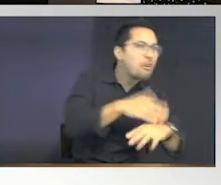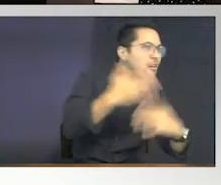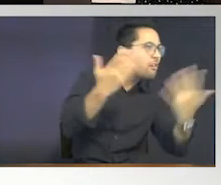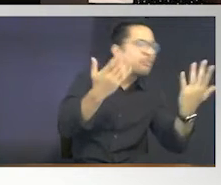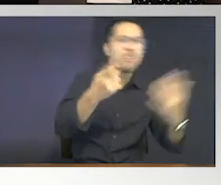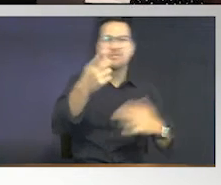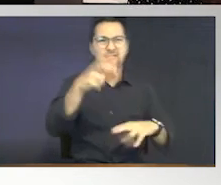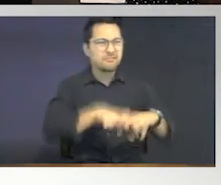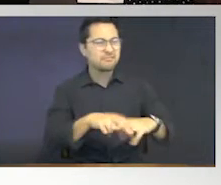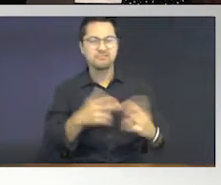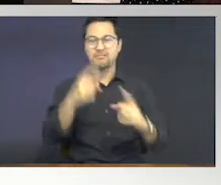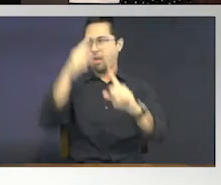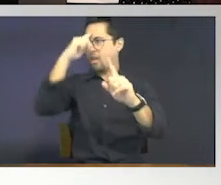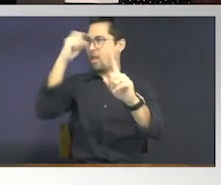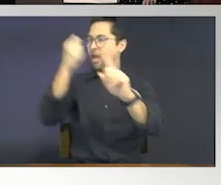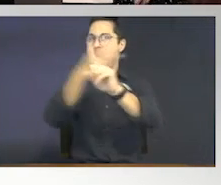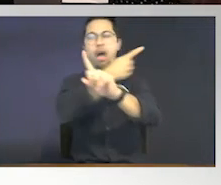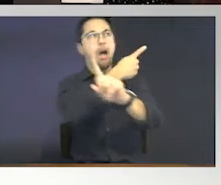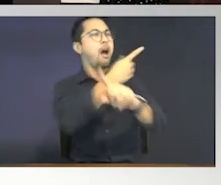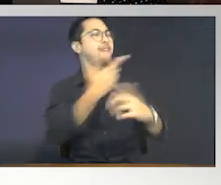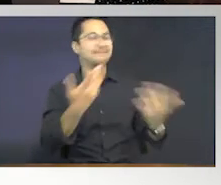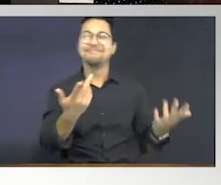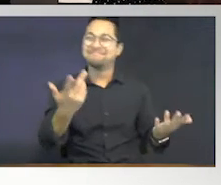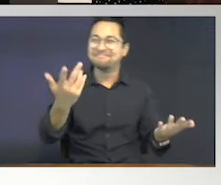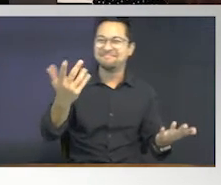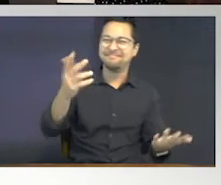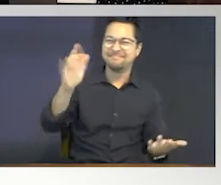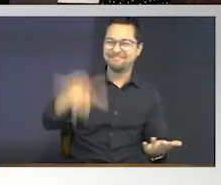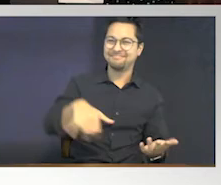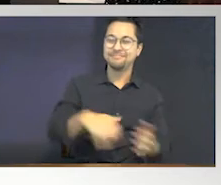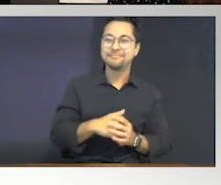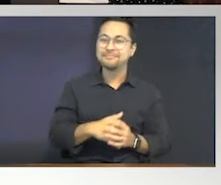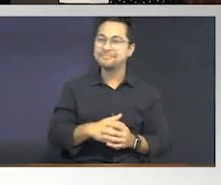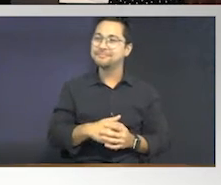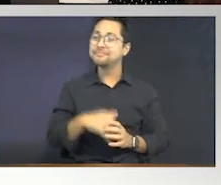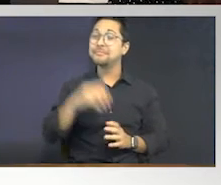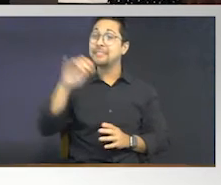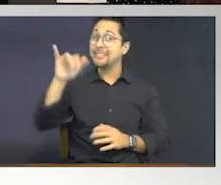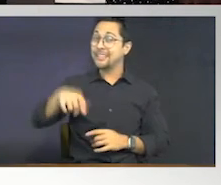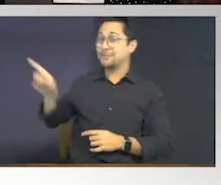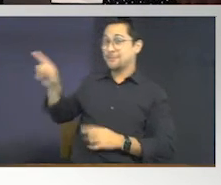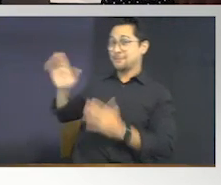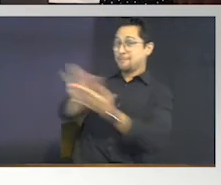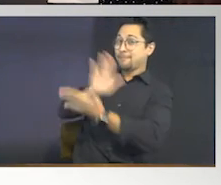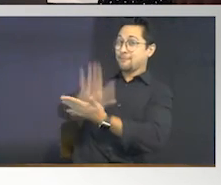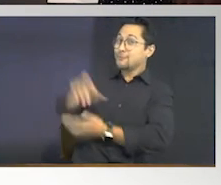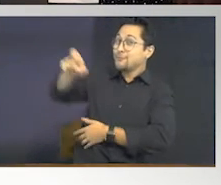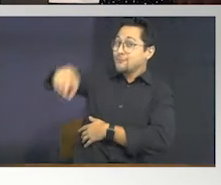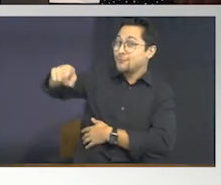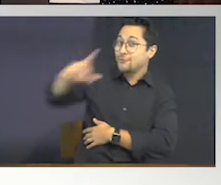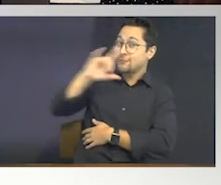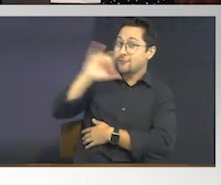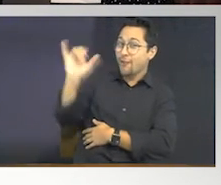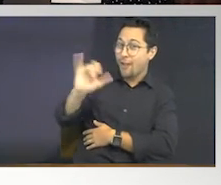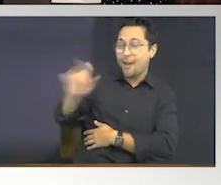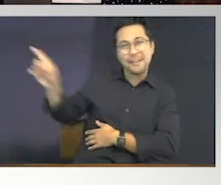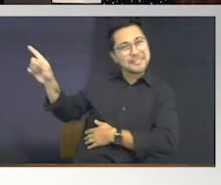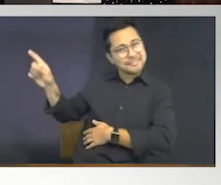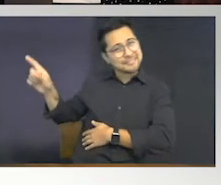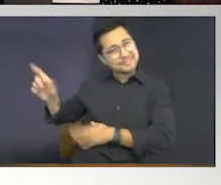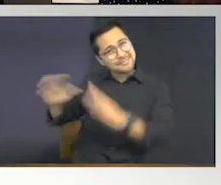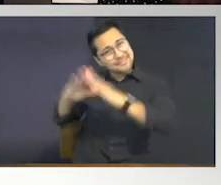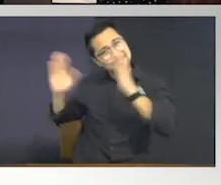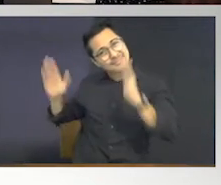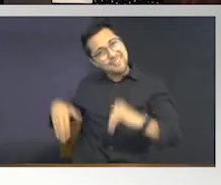sitting here like squirrel, like, yeah. So this is what your picture should have looked like. It's a